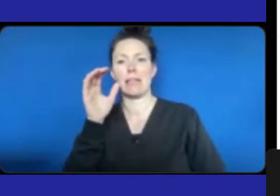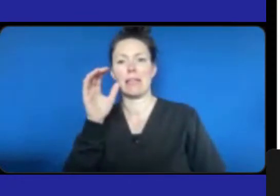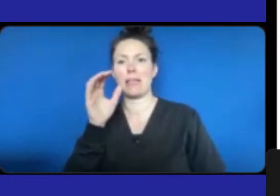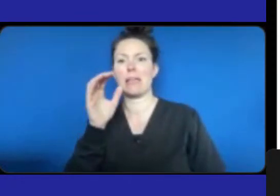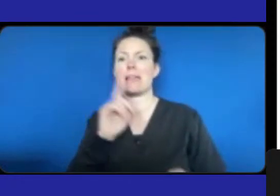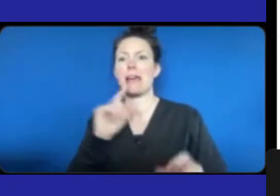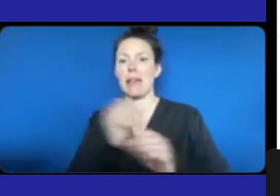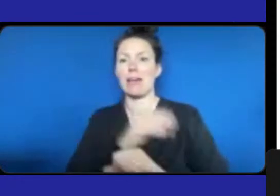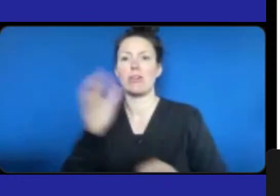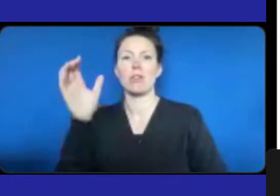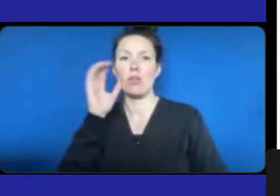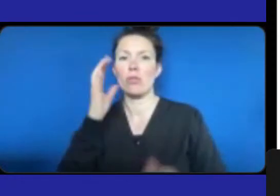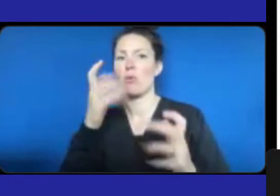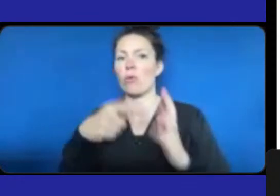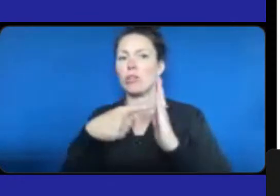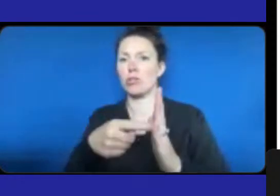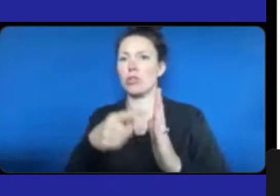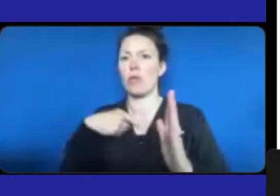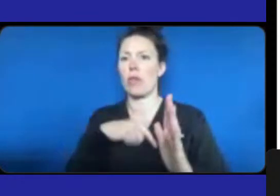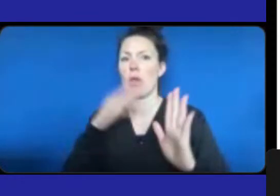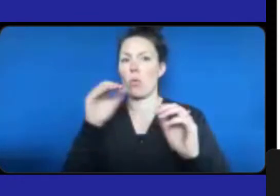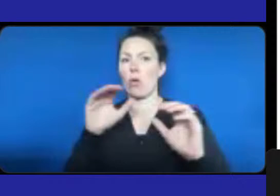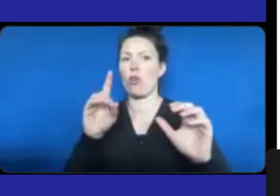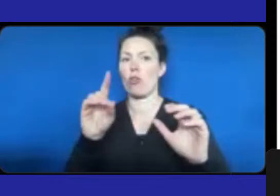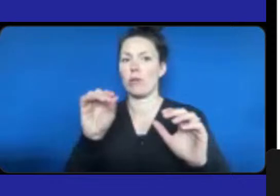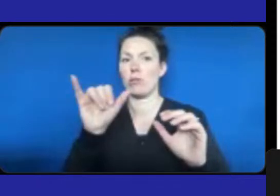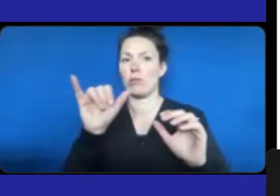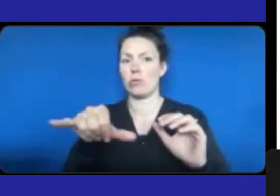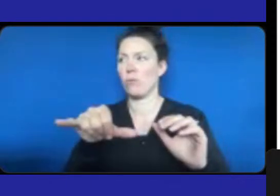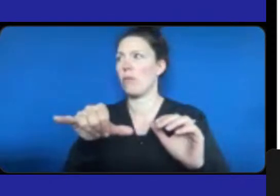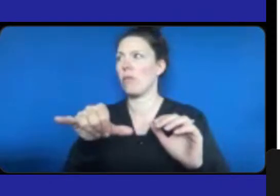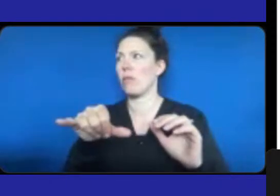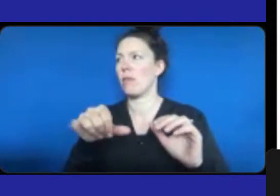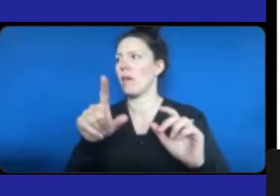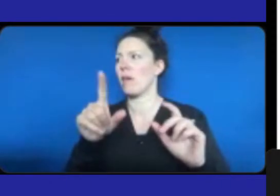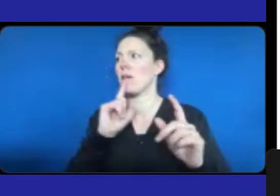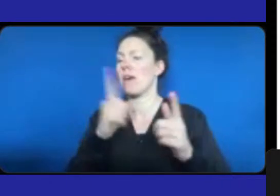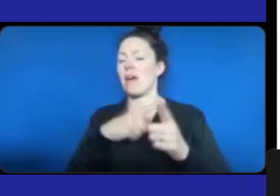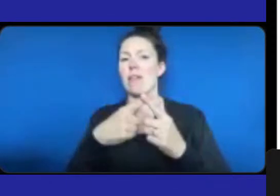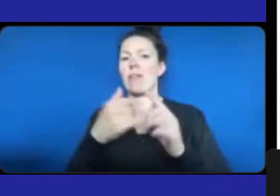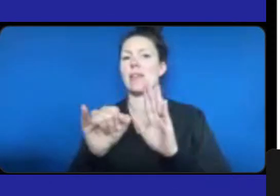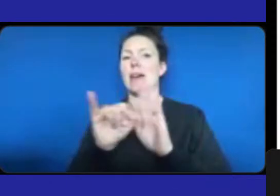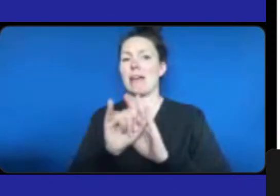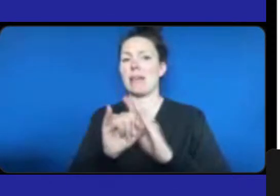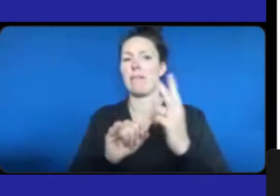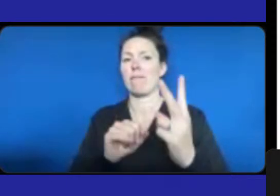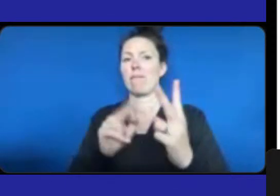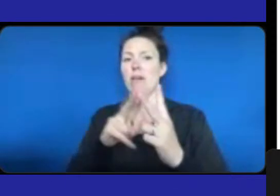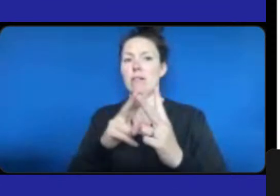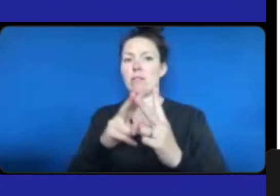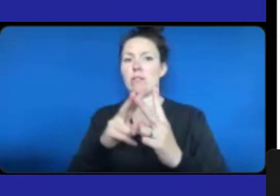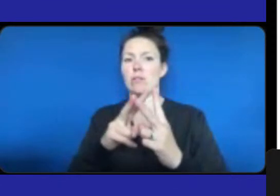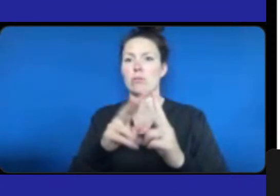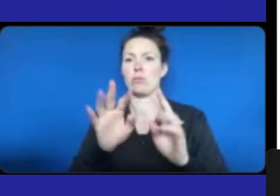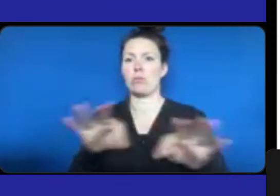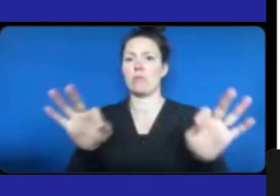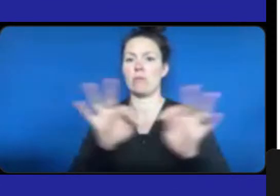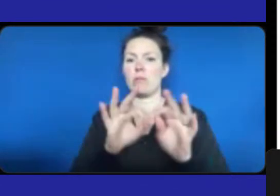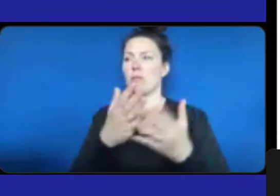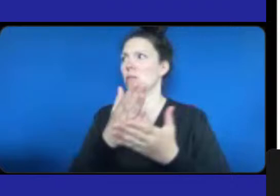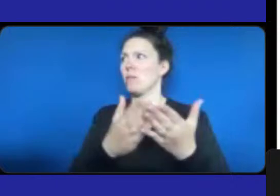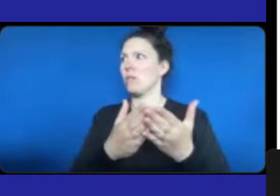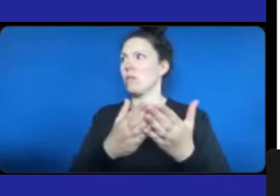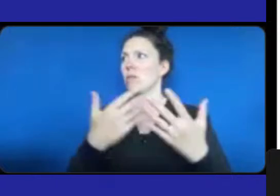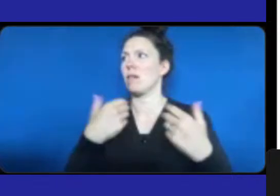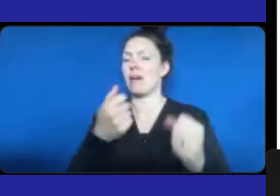to reflect that we really hope we did just that. And we sort of identified two big buckets. One is, health equity